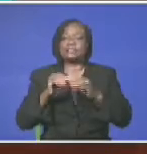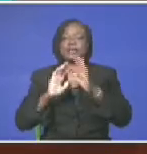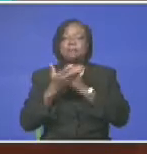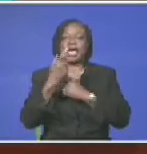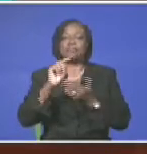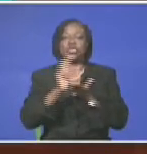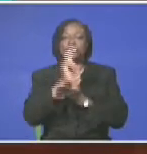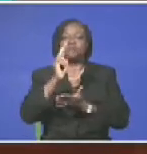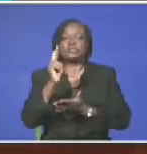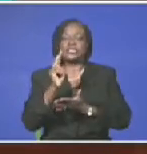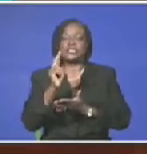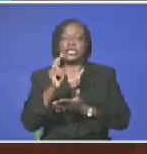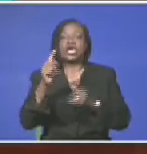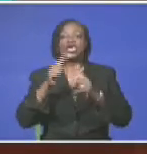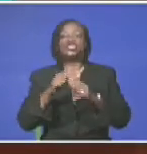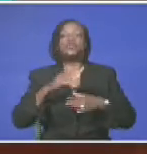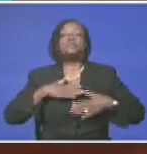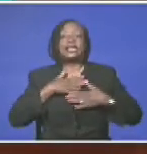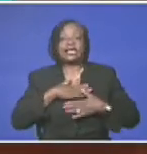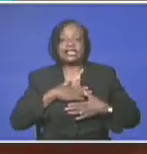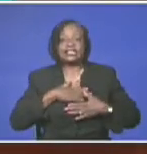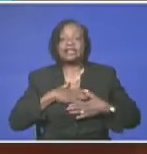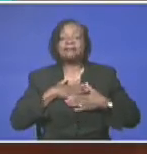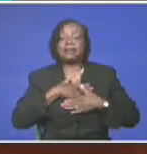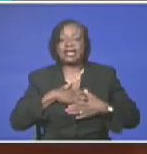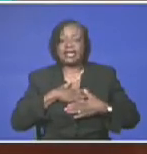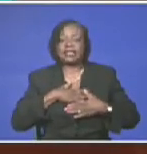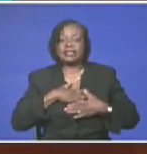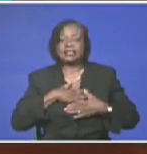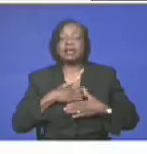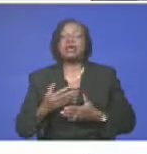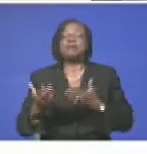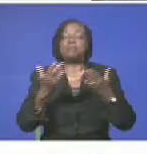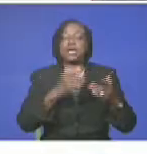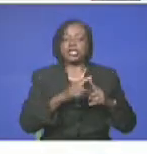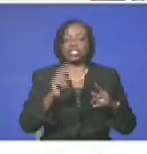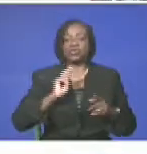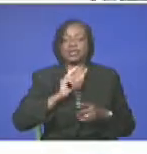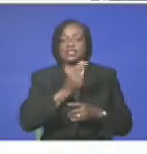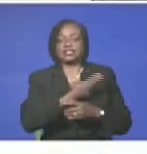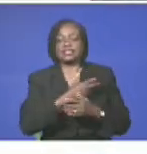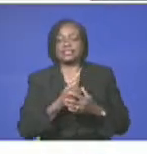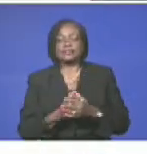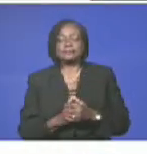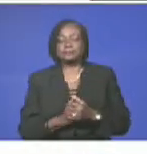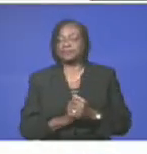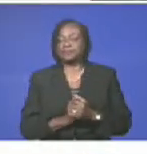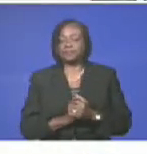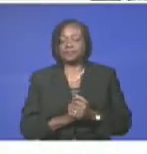university, to kindly, please, urgently bring that to our attention. DeAndre Williamson, ZNS Network News.